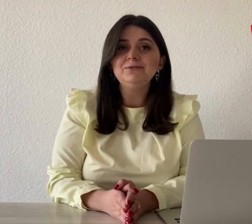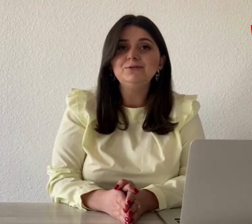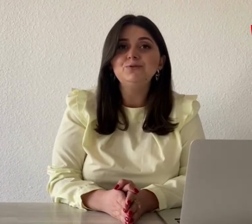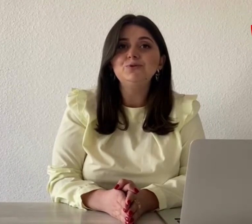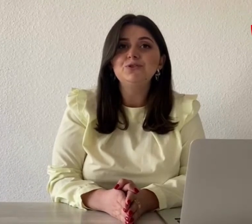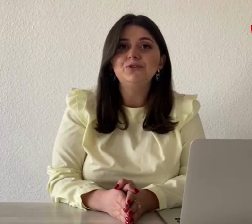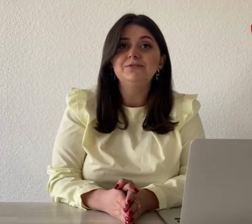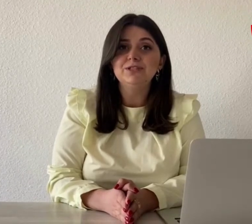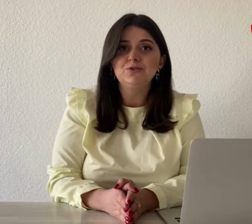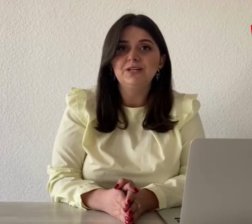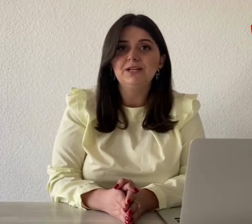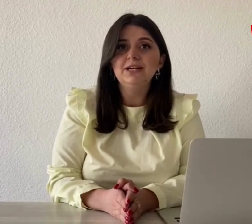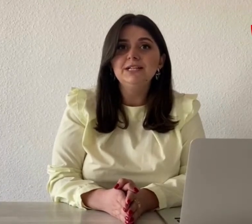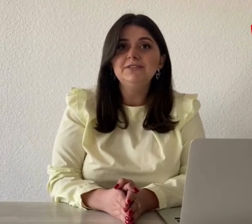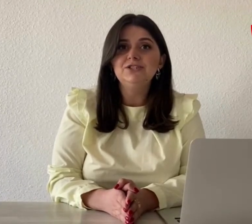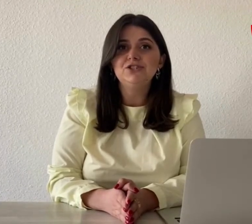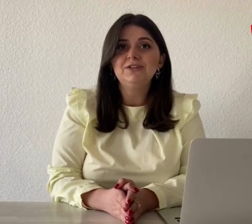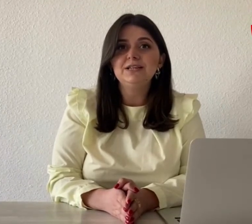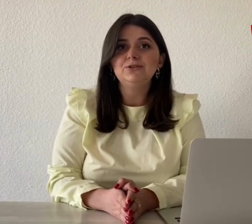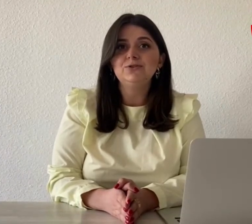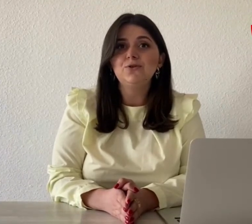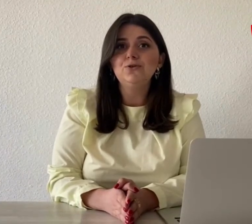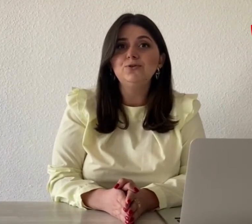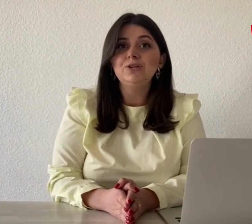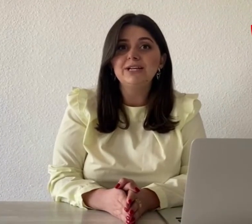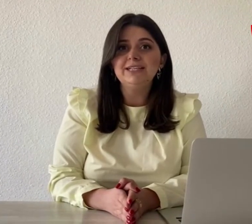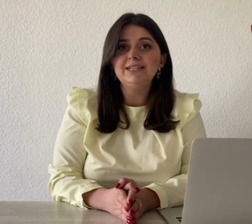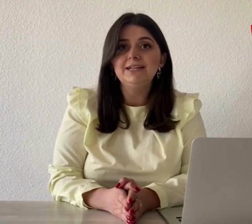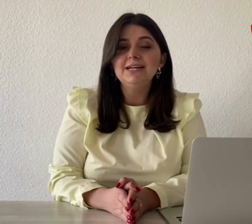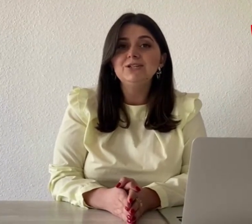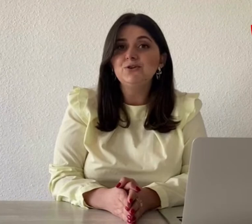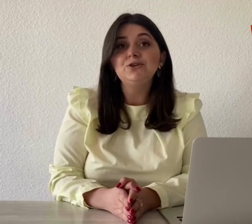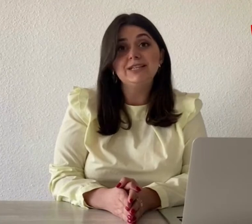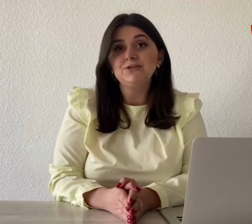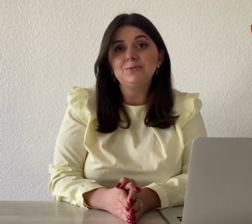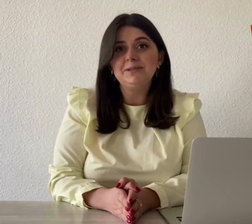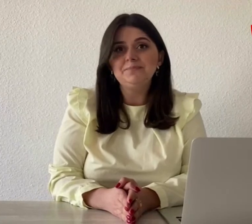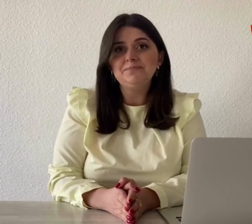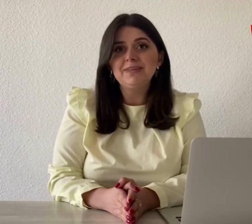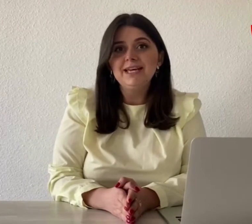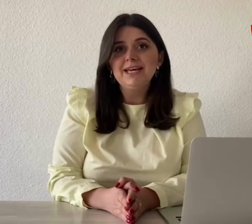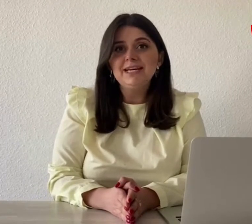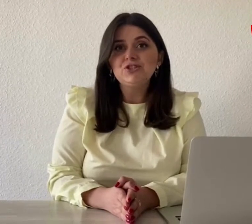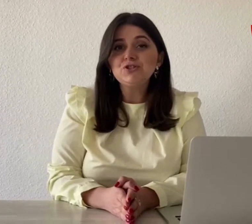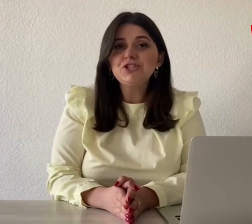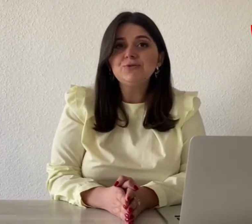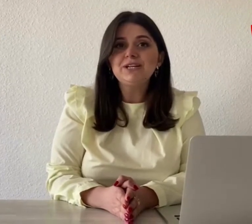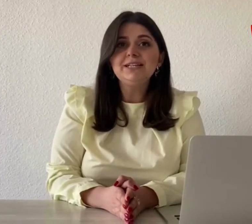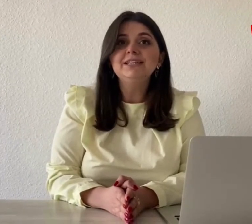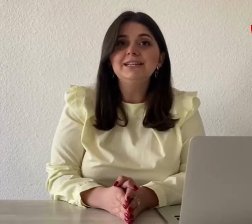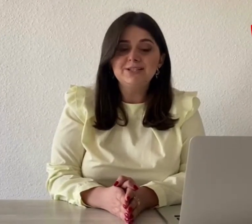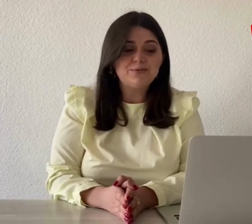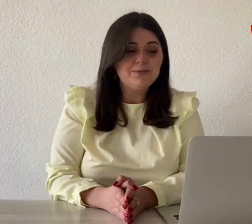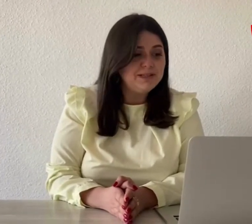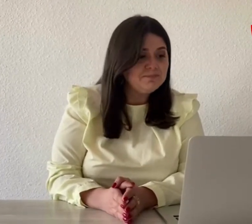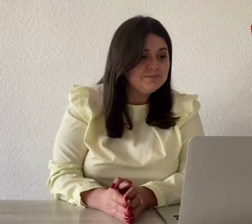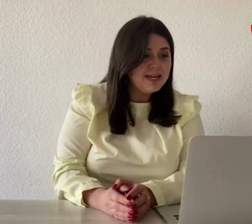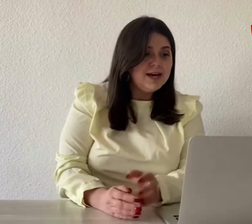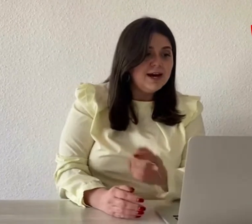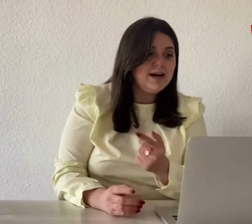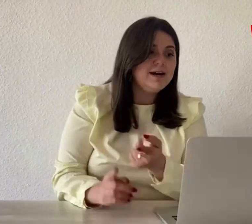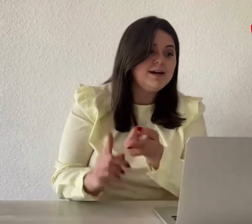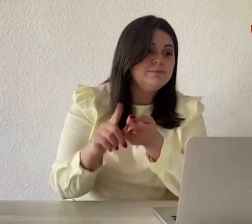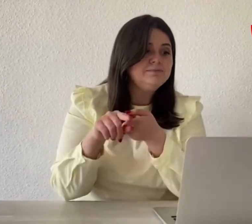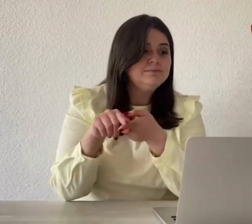is what European Committee for Social Rights says, not me. In the summaries, as of 2022, Ukraine has not done yet.